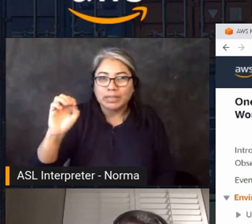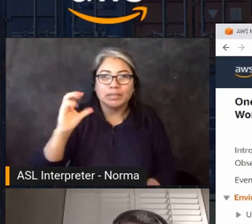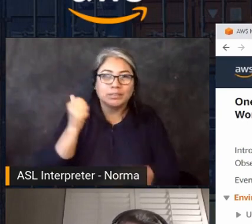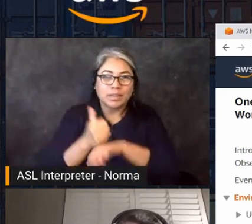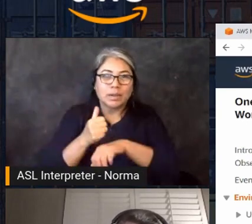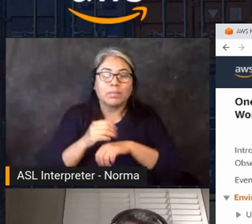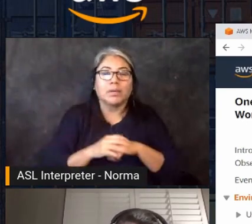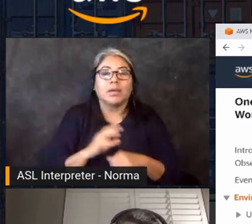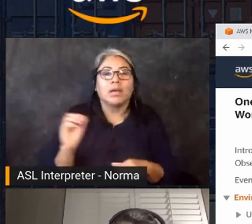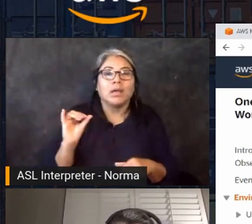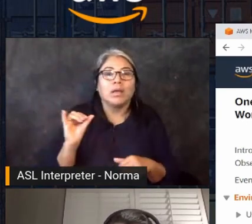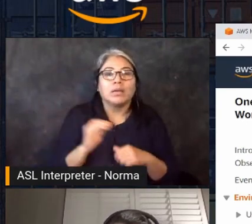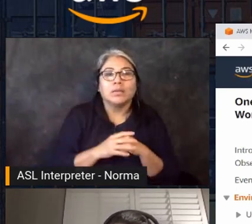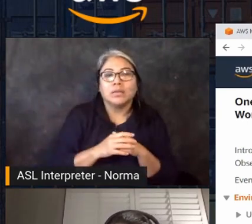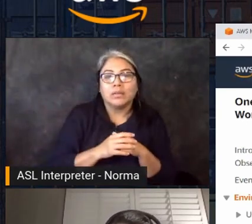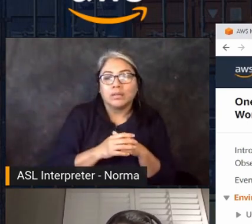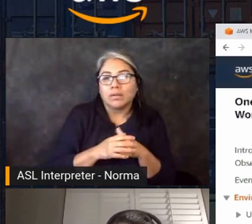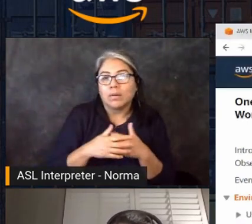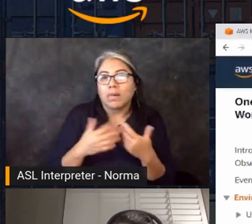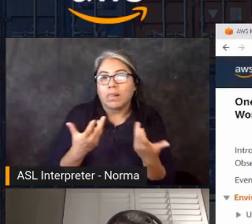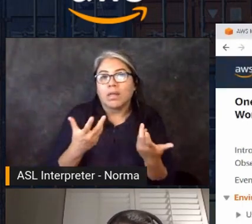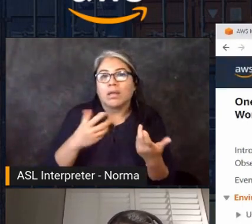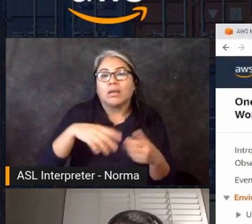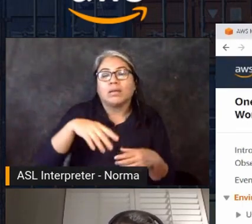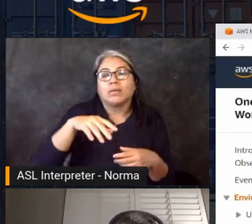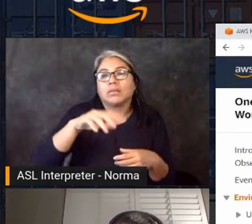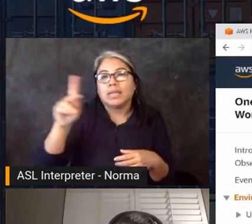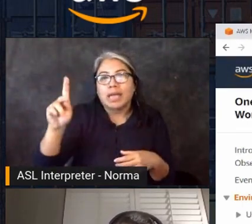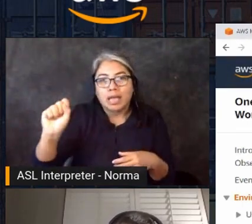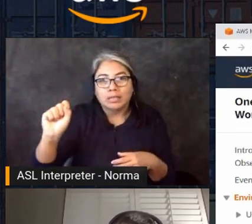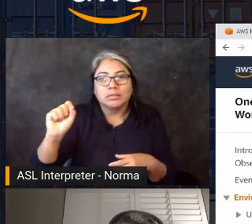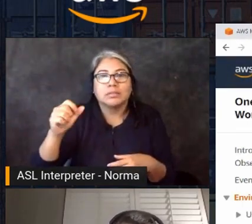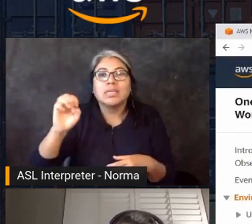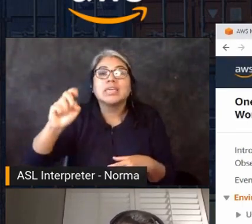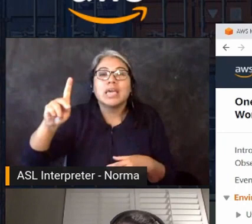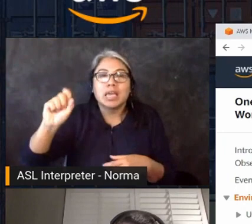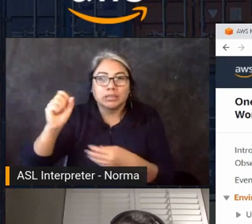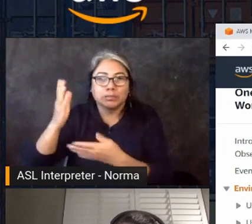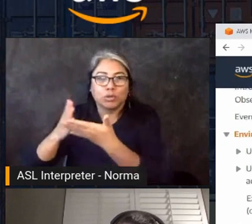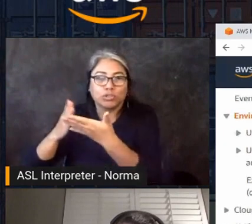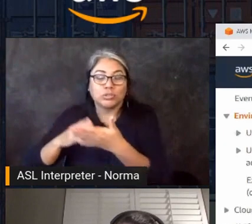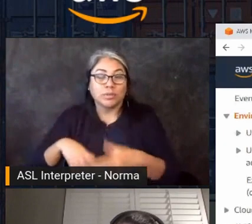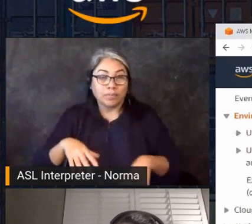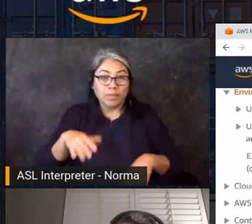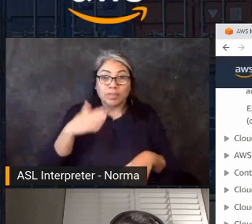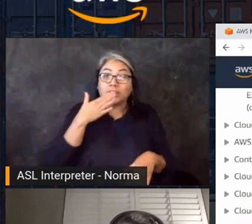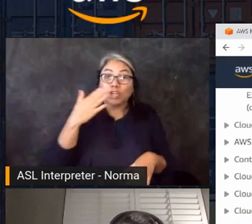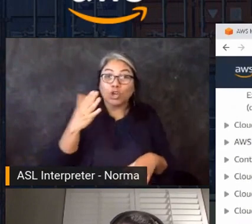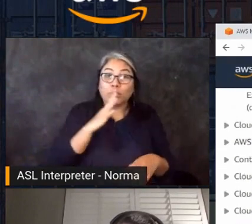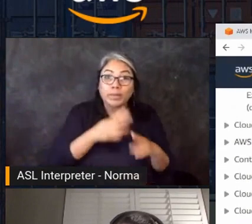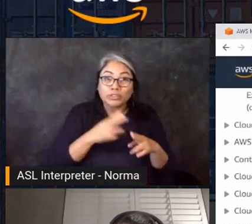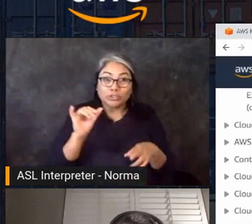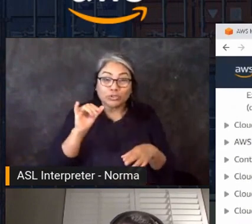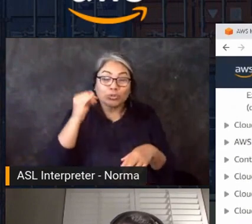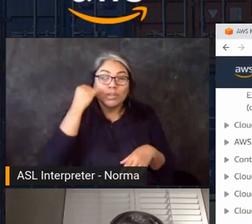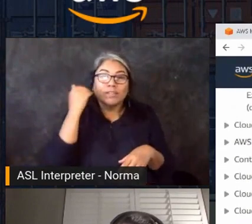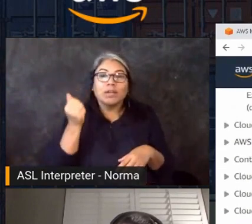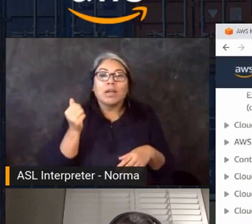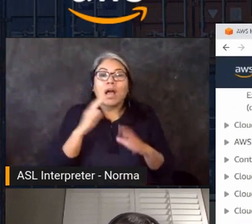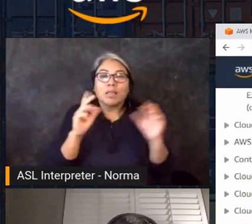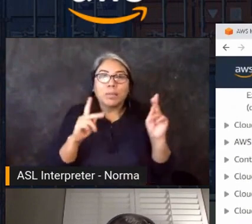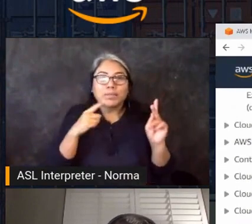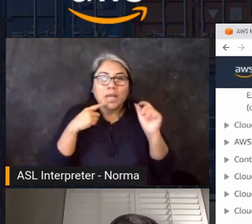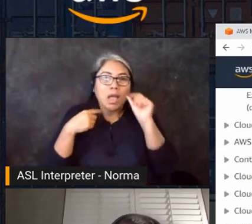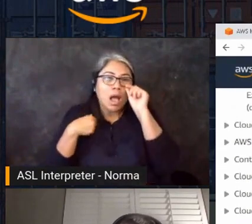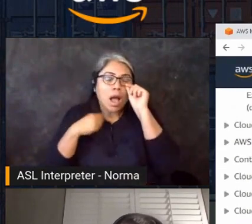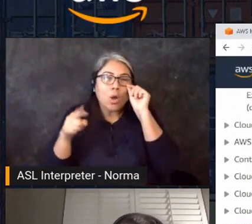we'll focus on the EKS portions. Well, and that's a good call out too. Like if anyone thinks, a lot of people say like, oh, I only use serverless or I only